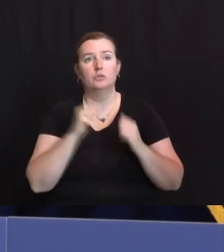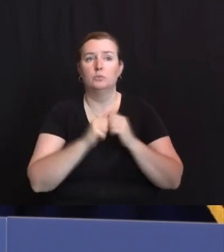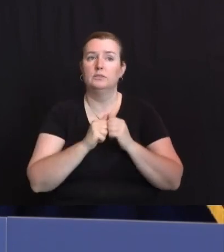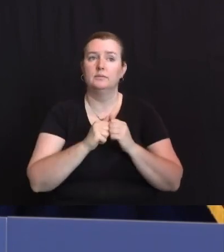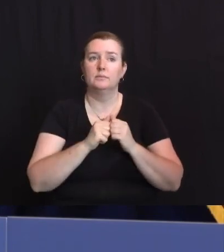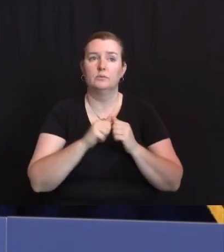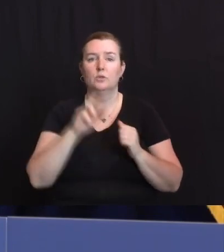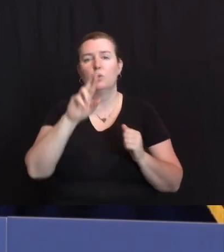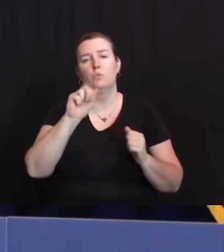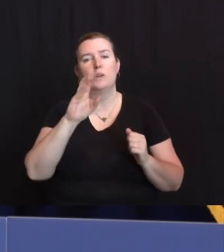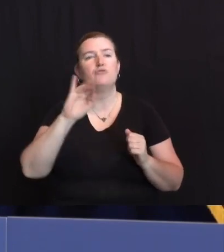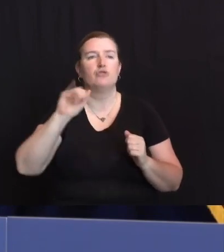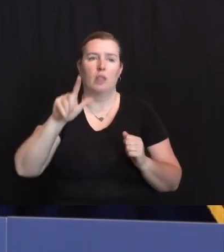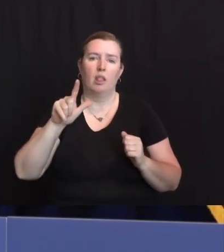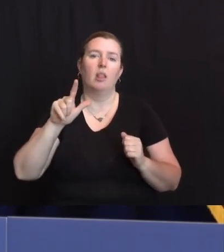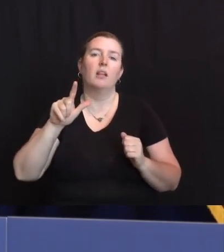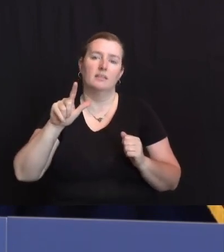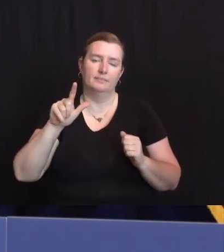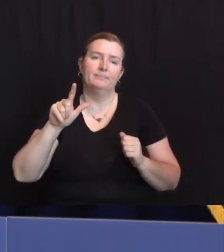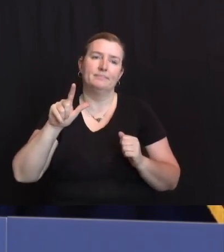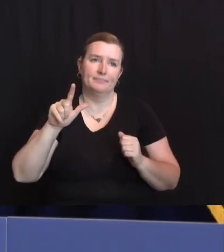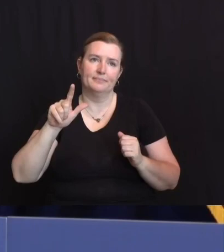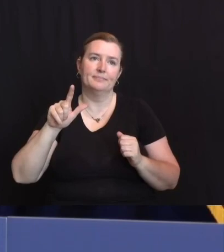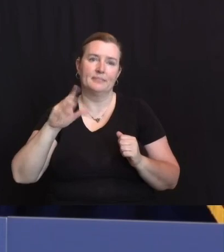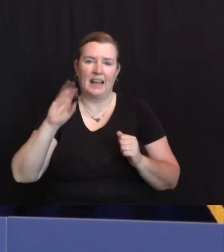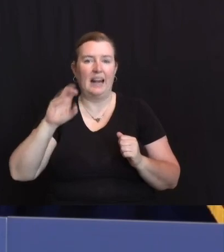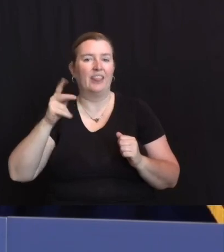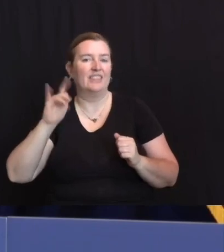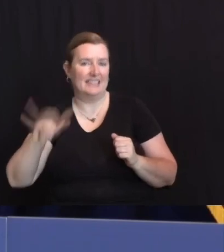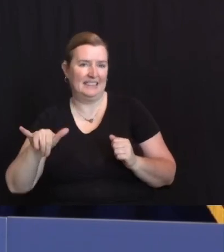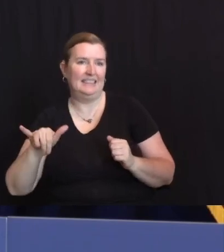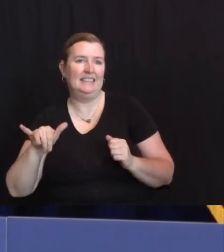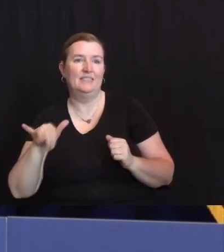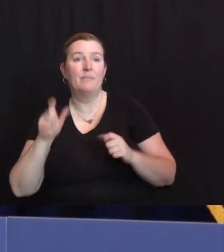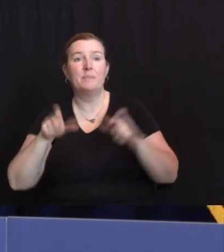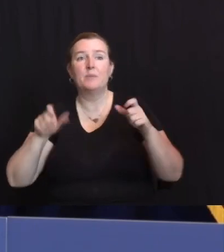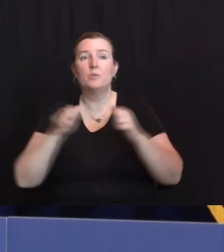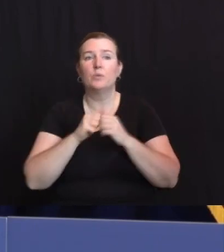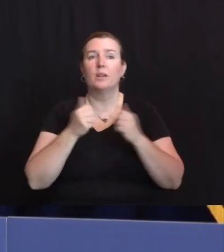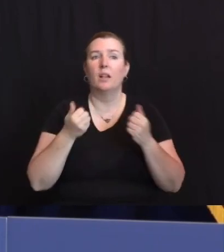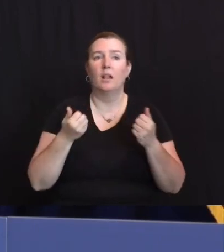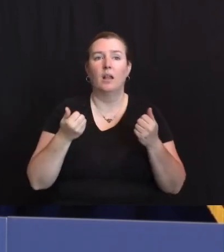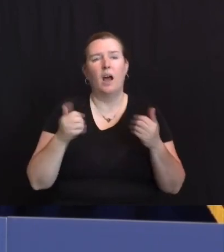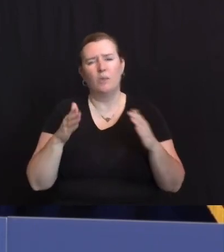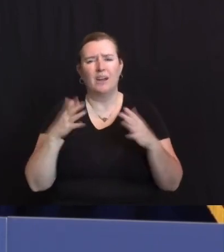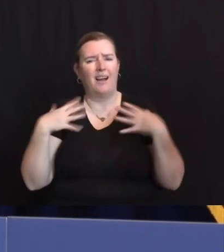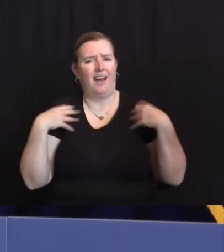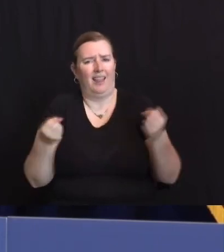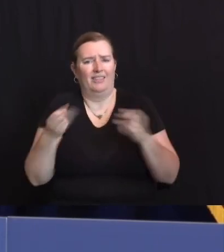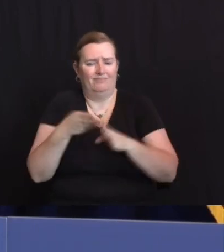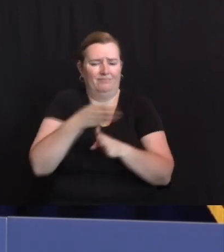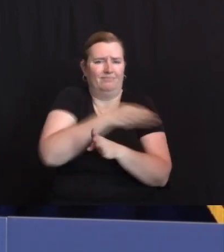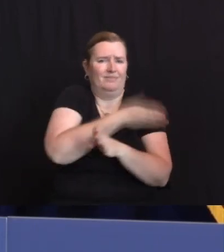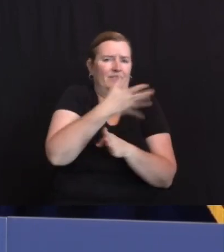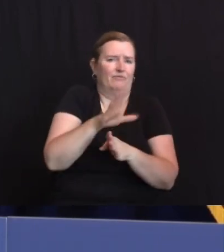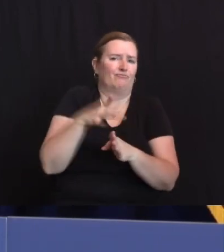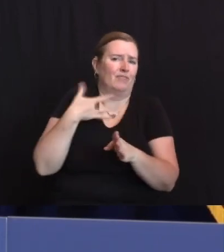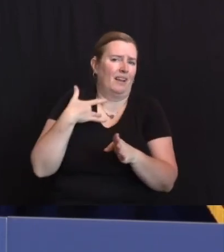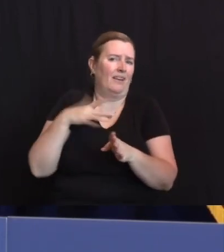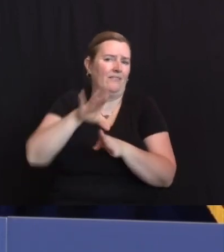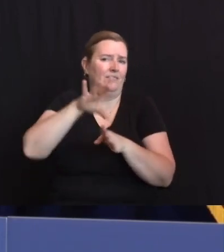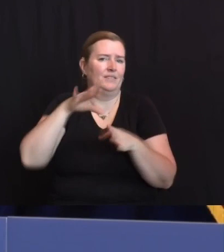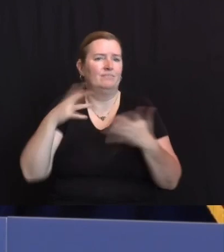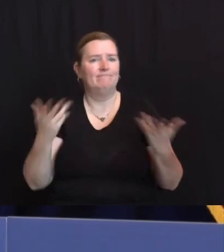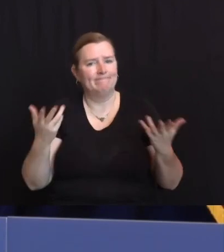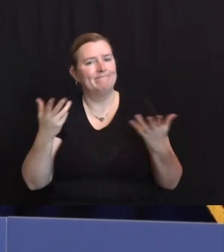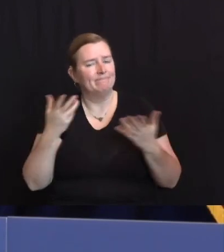on individuals, youth with underlying conditions. However, all young people should be taking precautions to